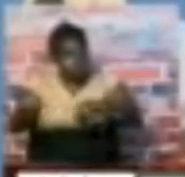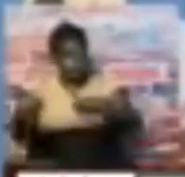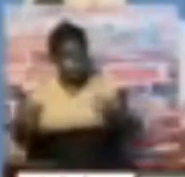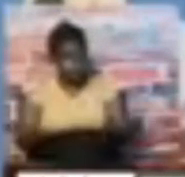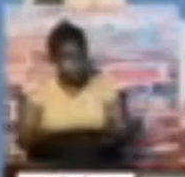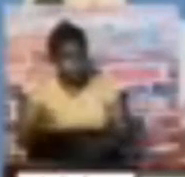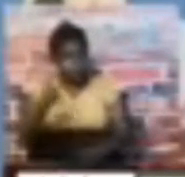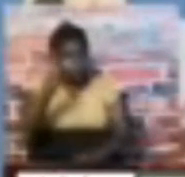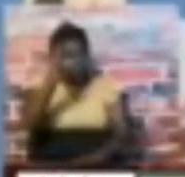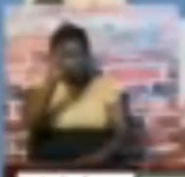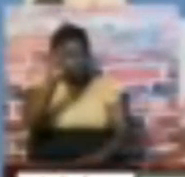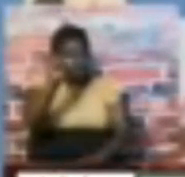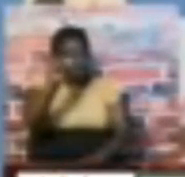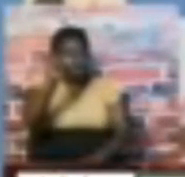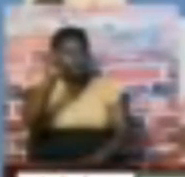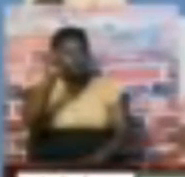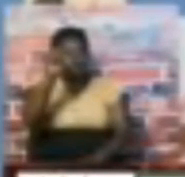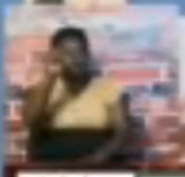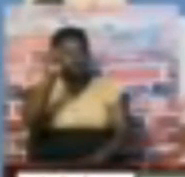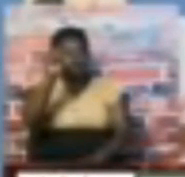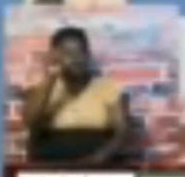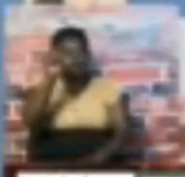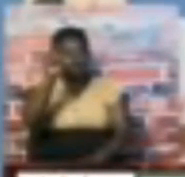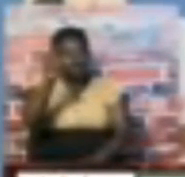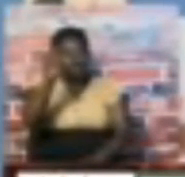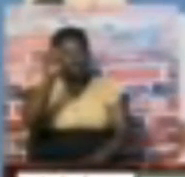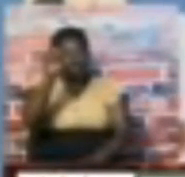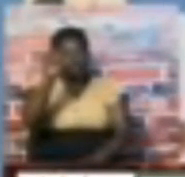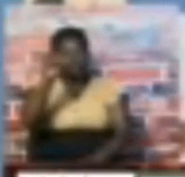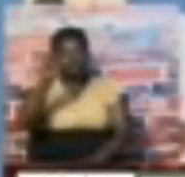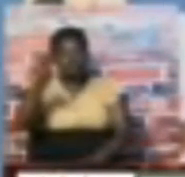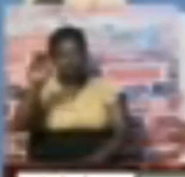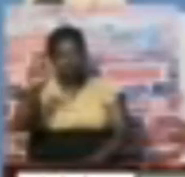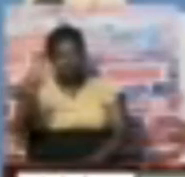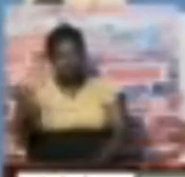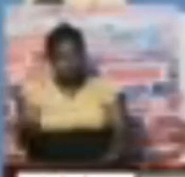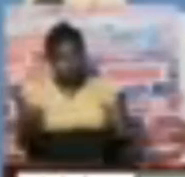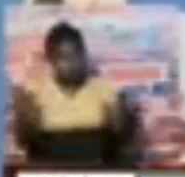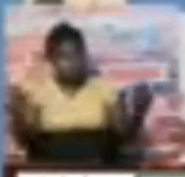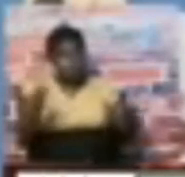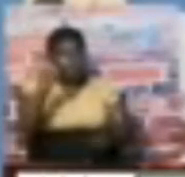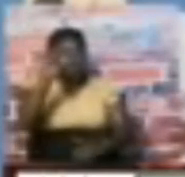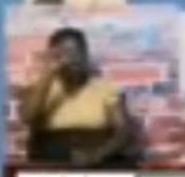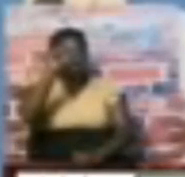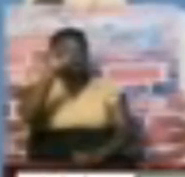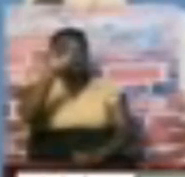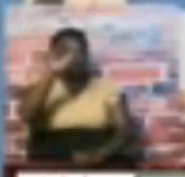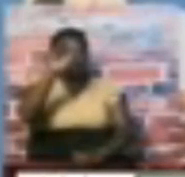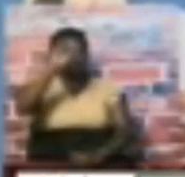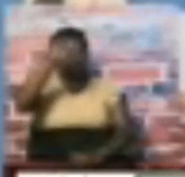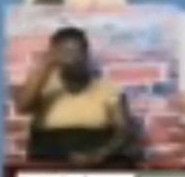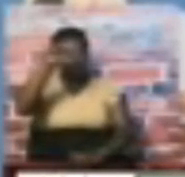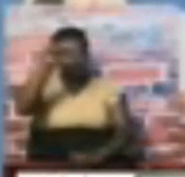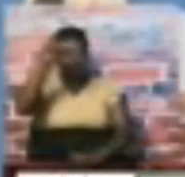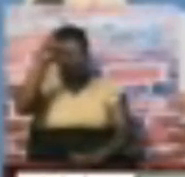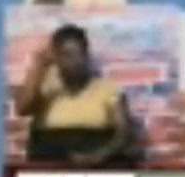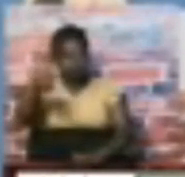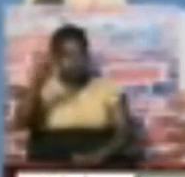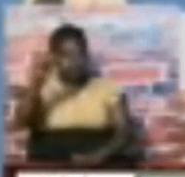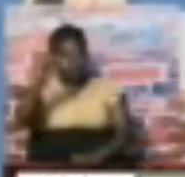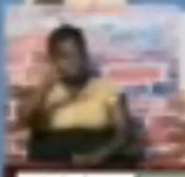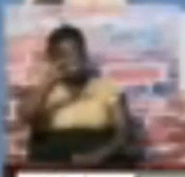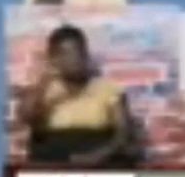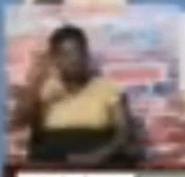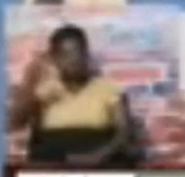Tienga Adora, a cultural institution, those are the Badama, the Japadora.